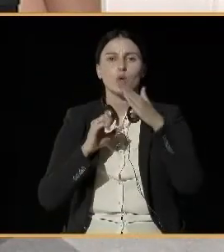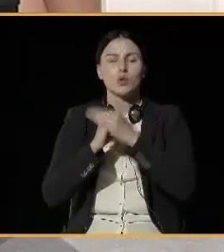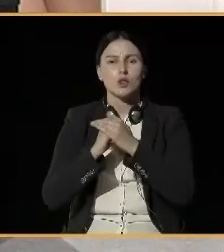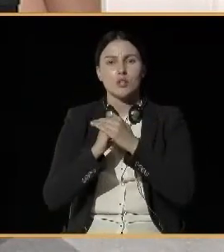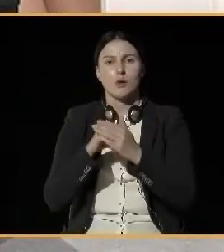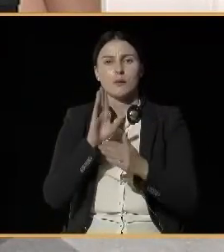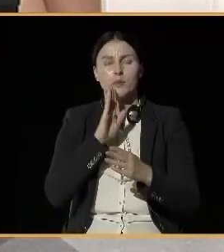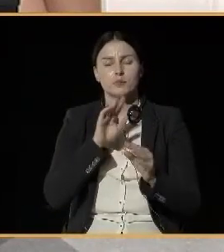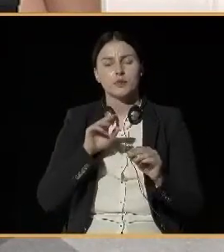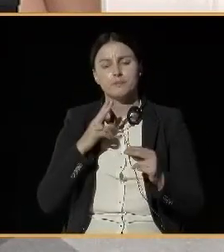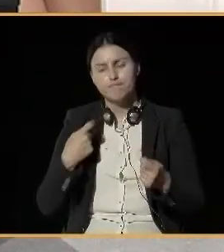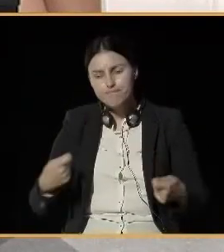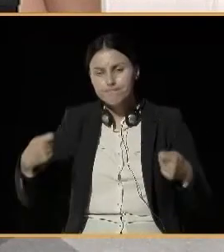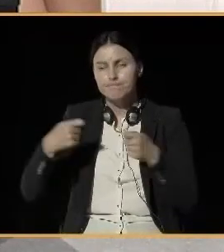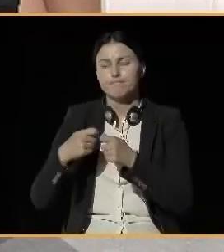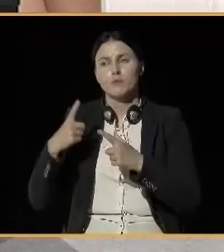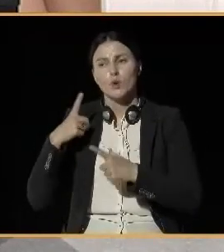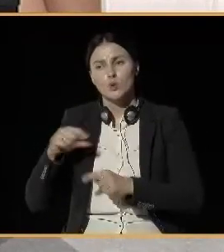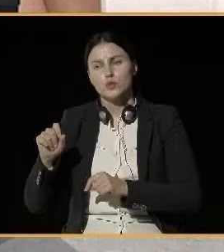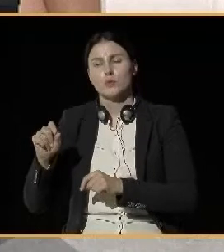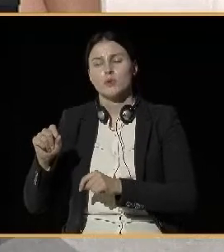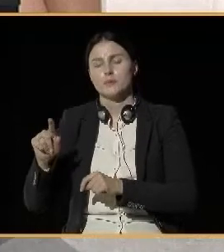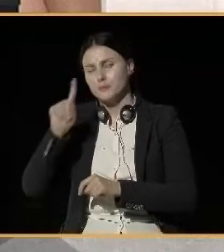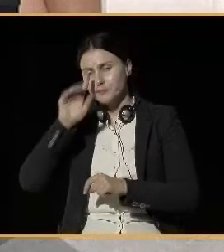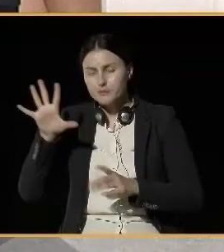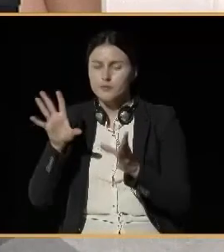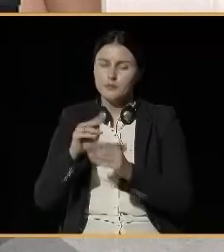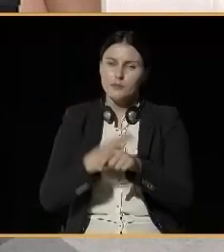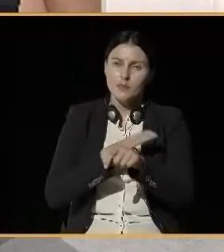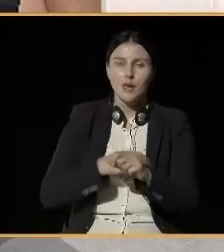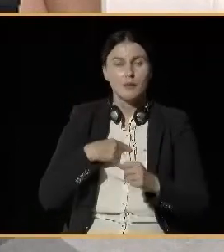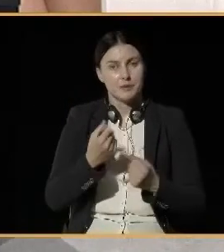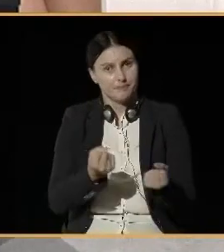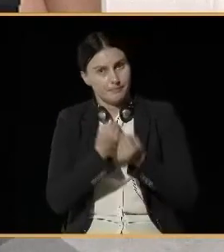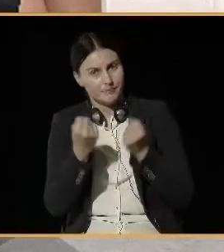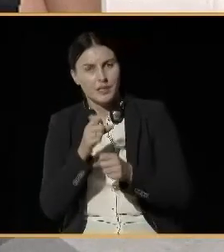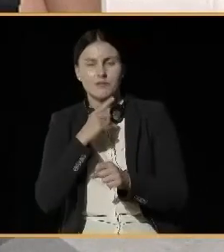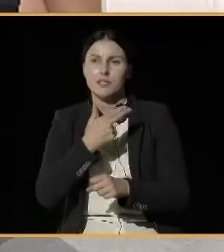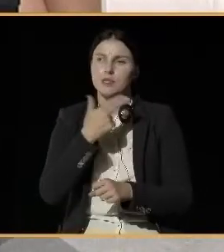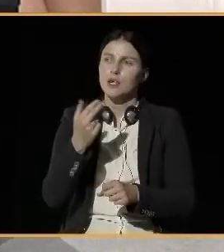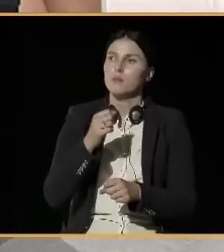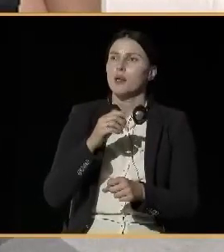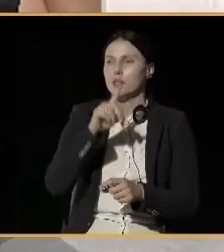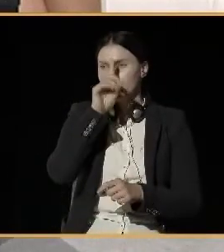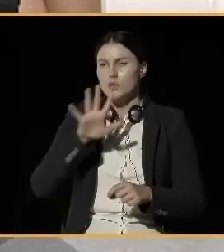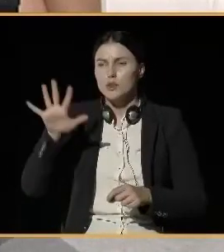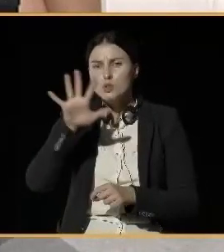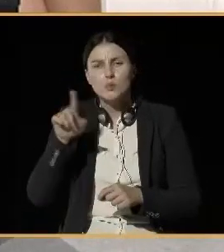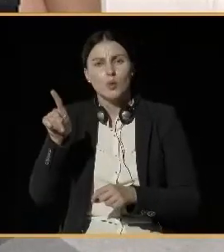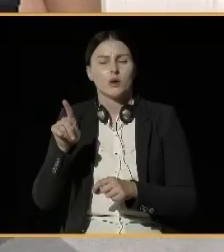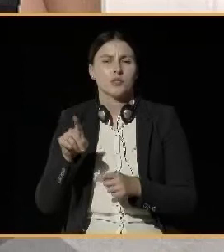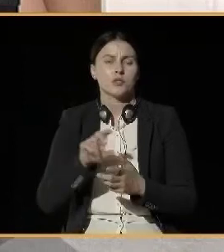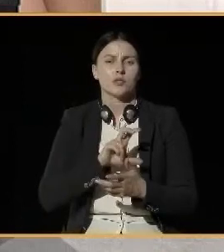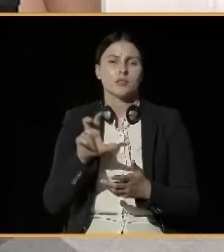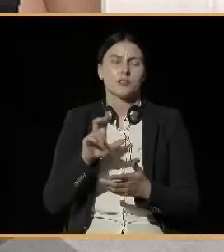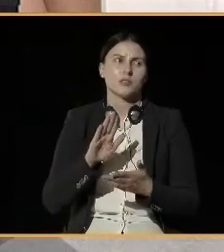let me just bring initiative implemented by the Yellow Umbrella initiative, the